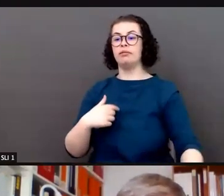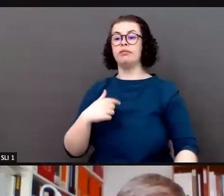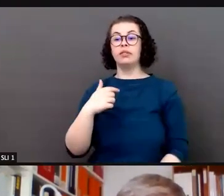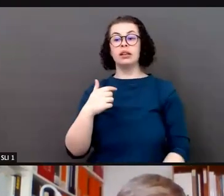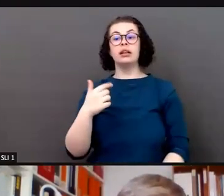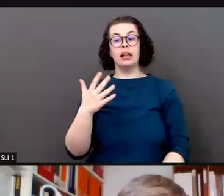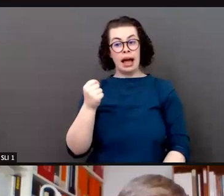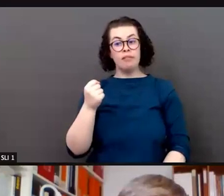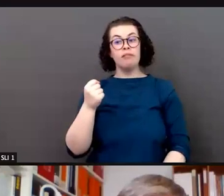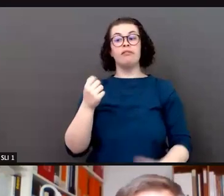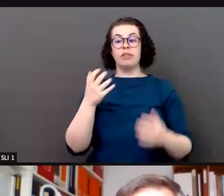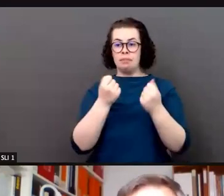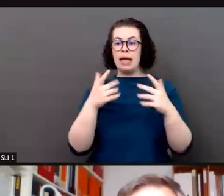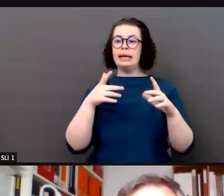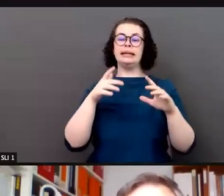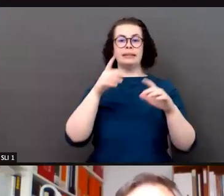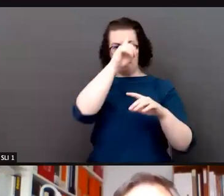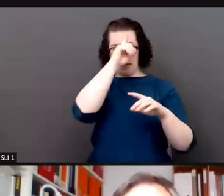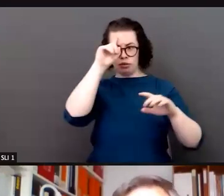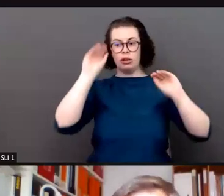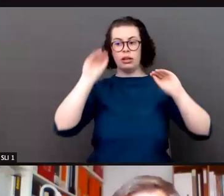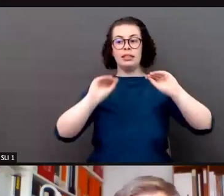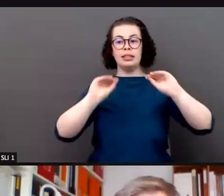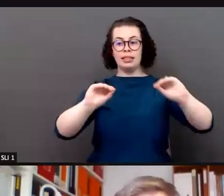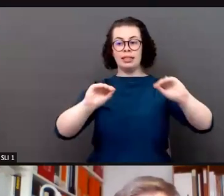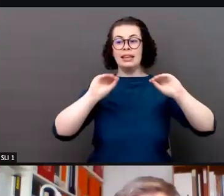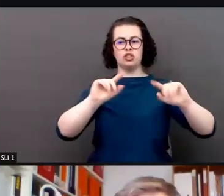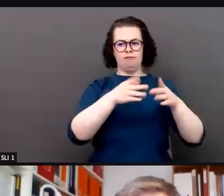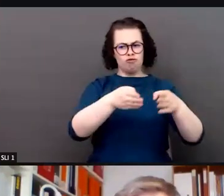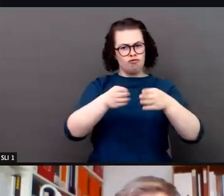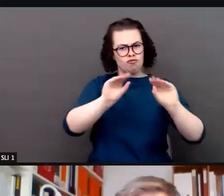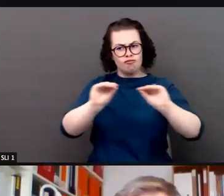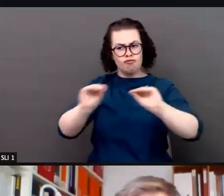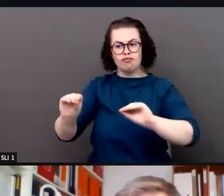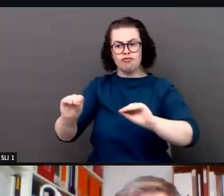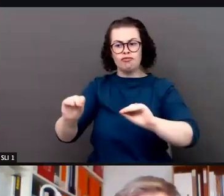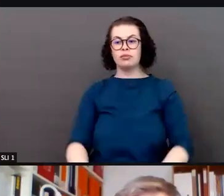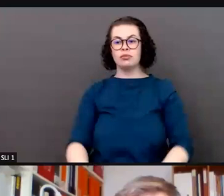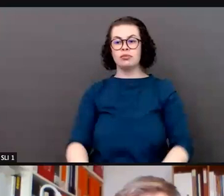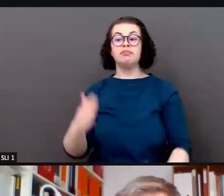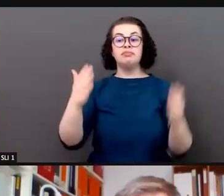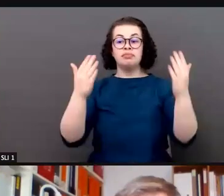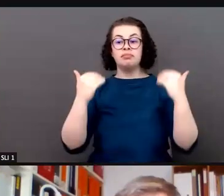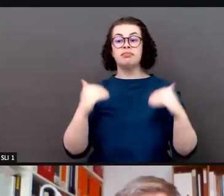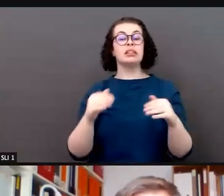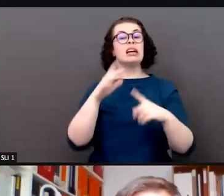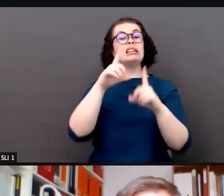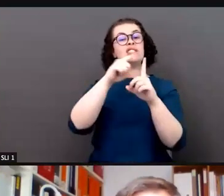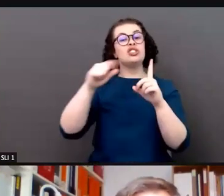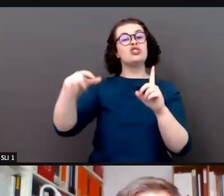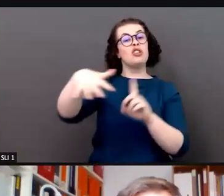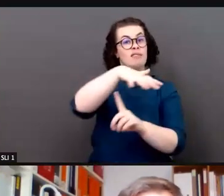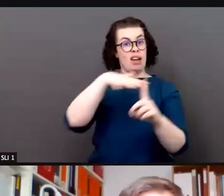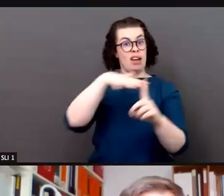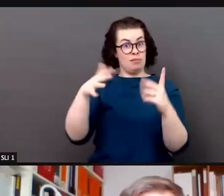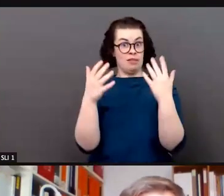of Architecture of Madrid, the Madrid Council. He has several publications on accessibility in the physical environment and has